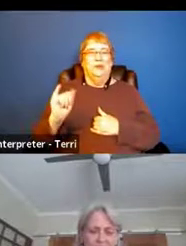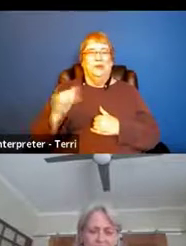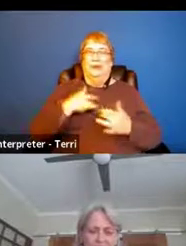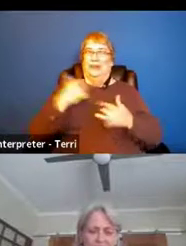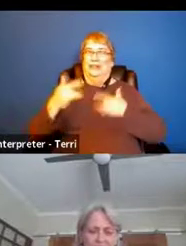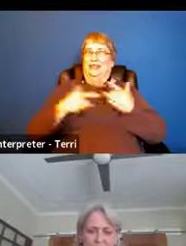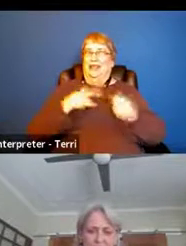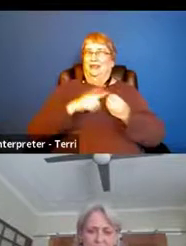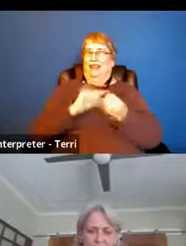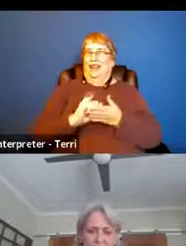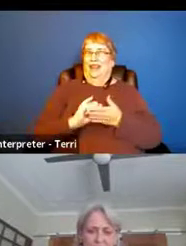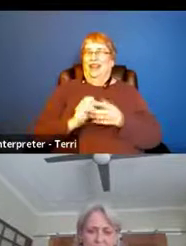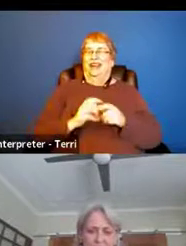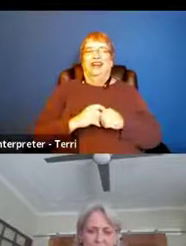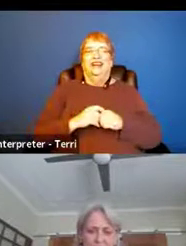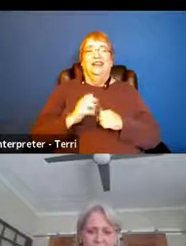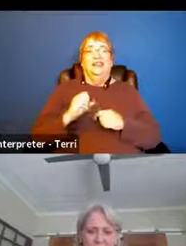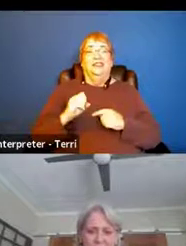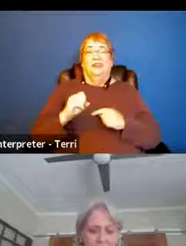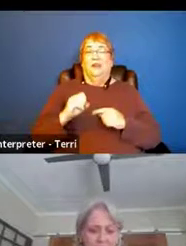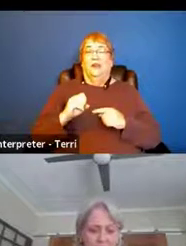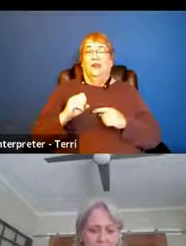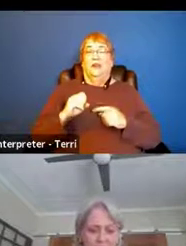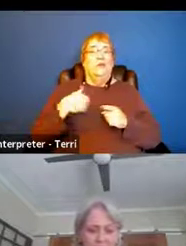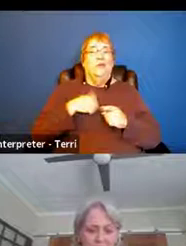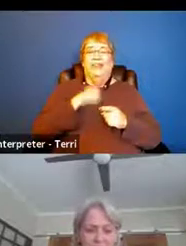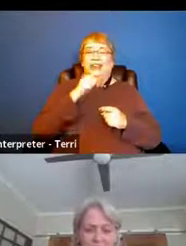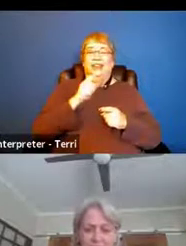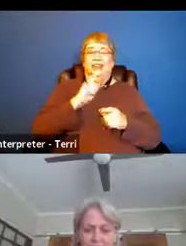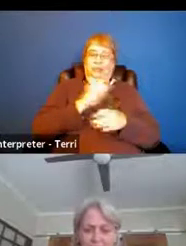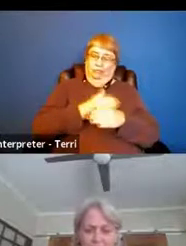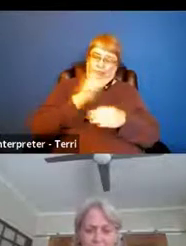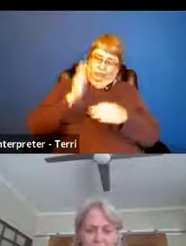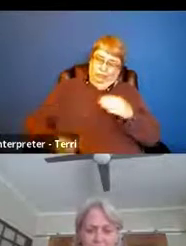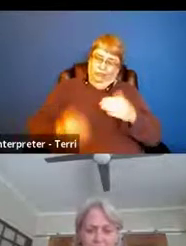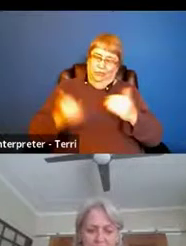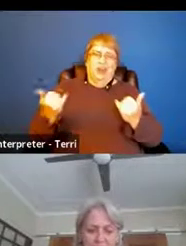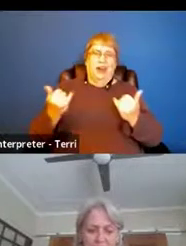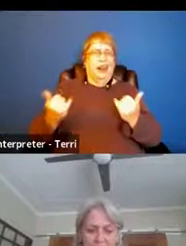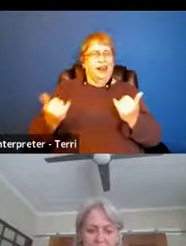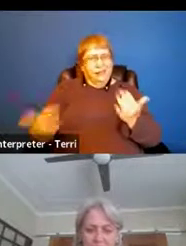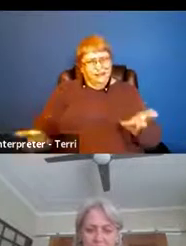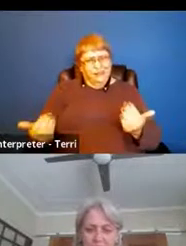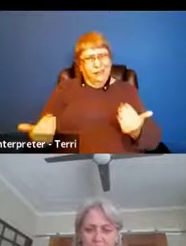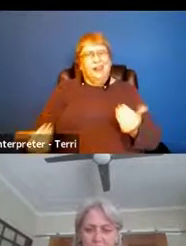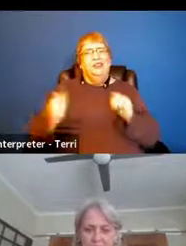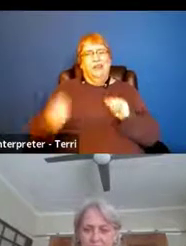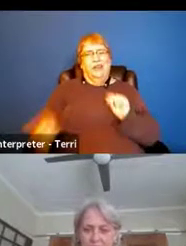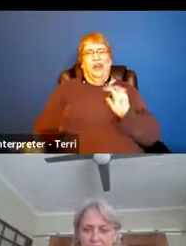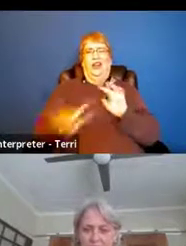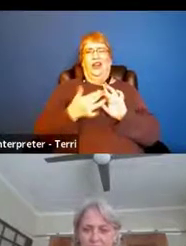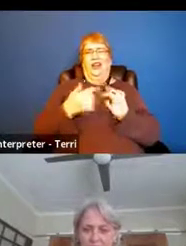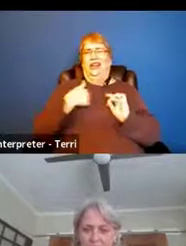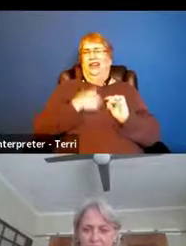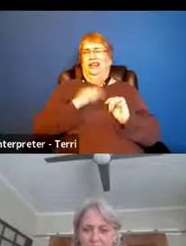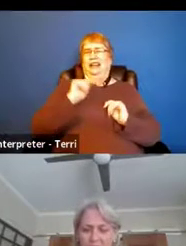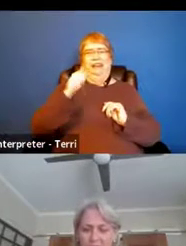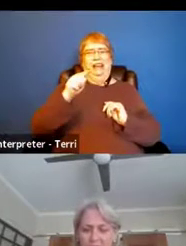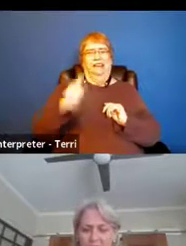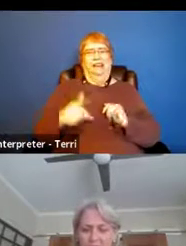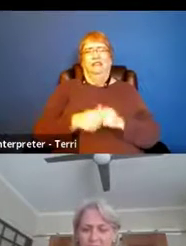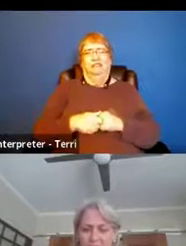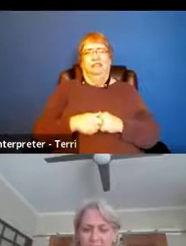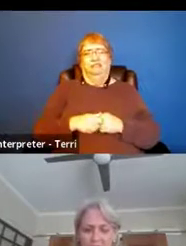excited. And so this conversation doesn't have to end here. And we really do want to encourage folks to reach out if they feel more comfortable afterwards or have any